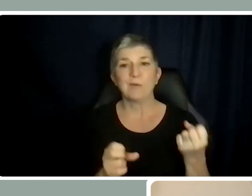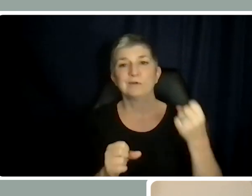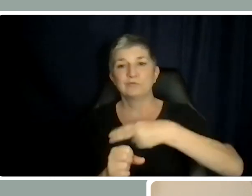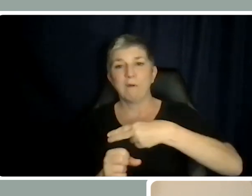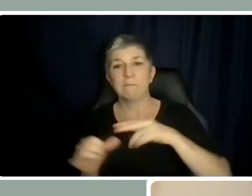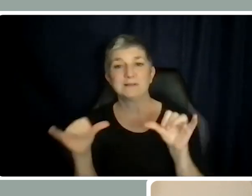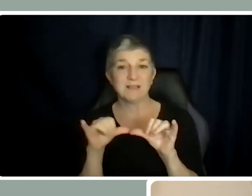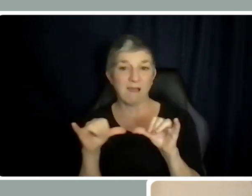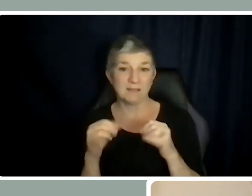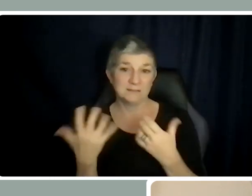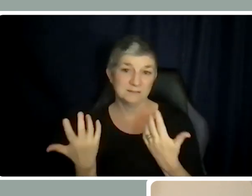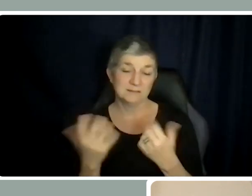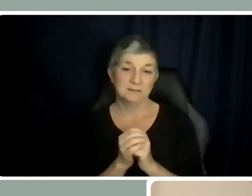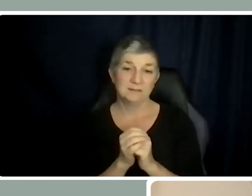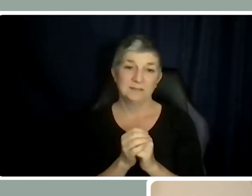size,